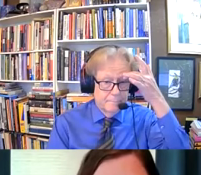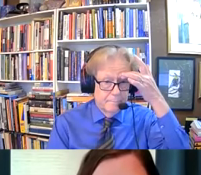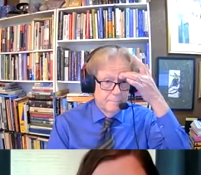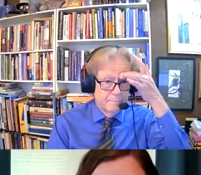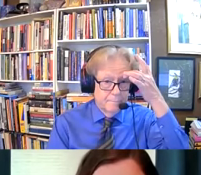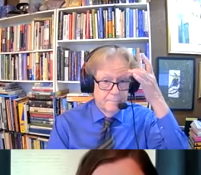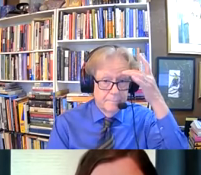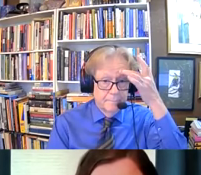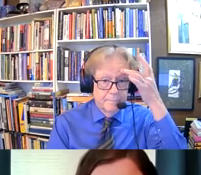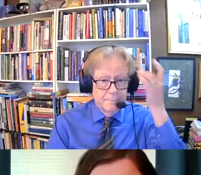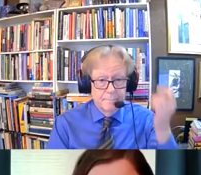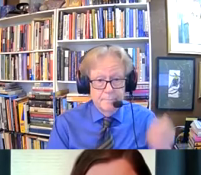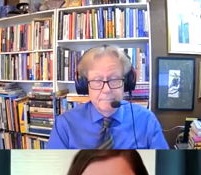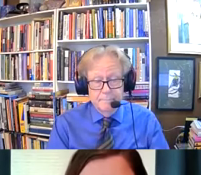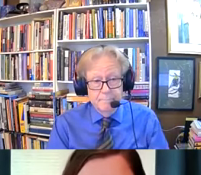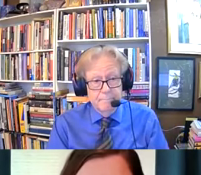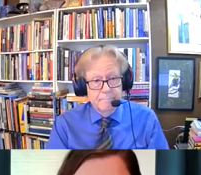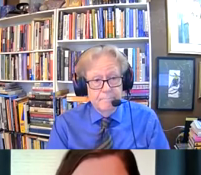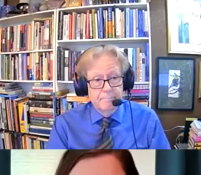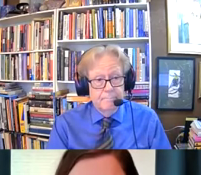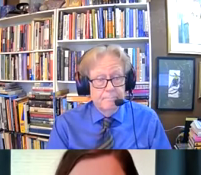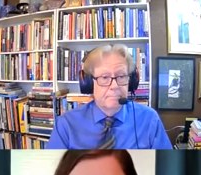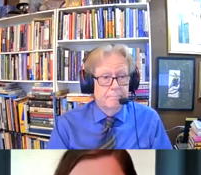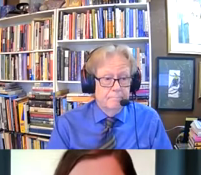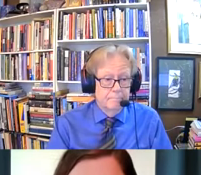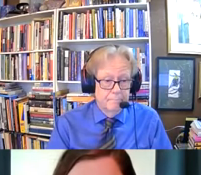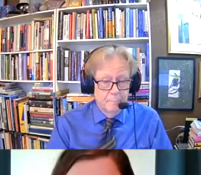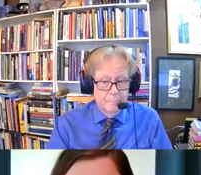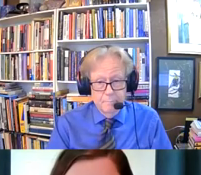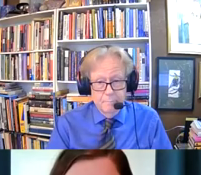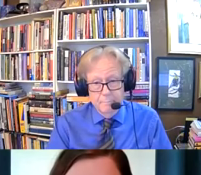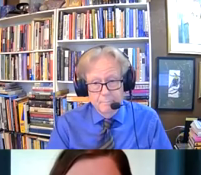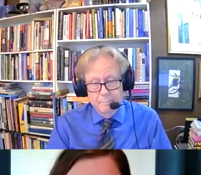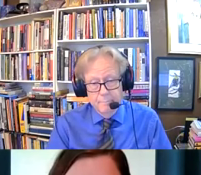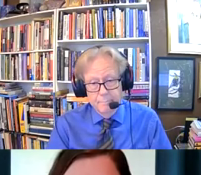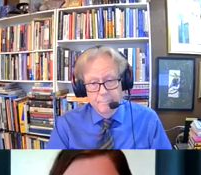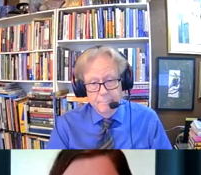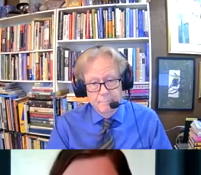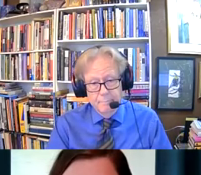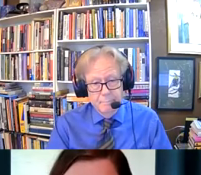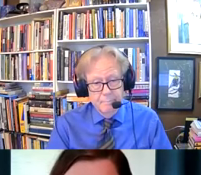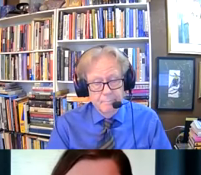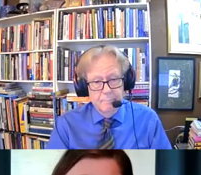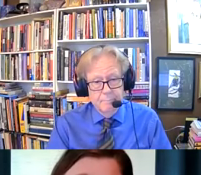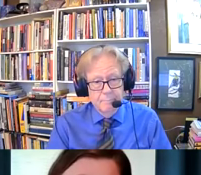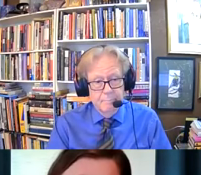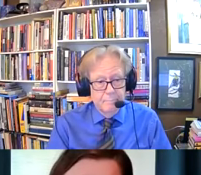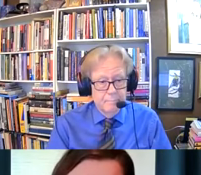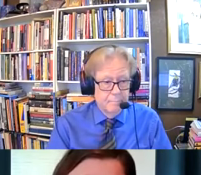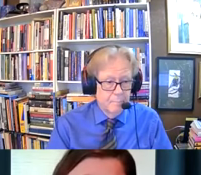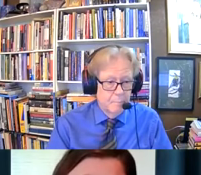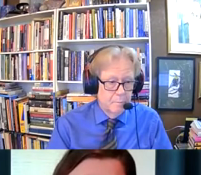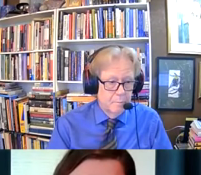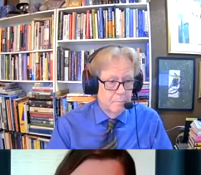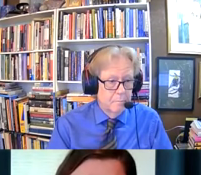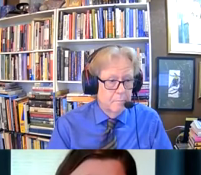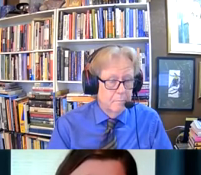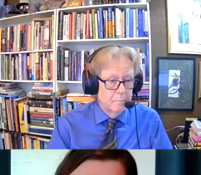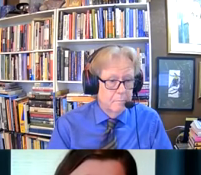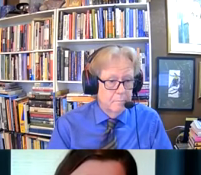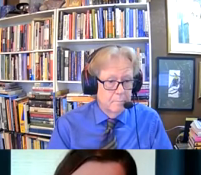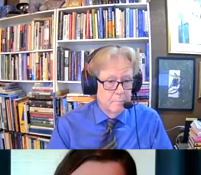So we have a lot to cover in the next 45 minutes, so we'll go ahead and get started. Our first speaker today is Anna Reed. She